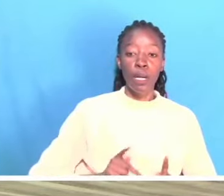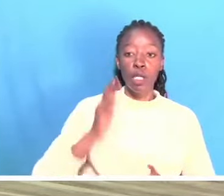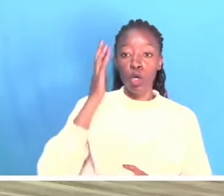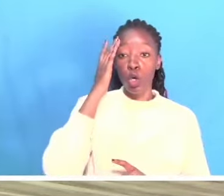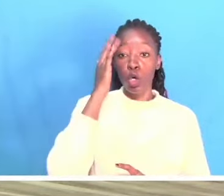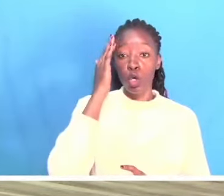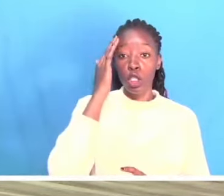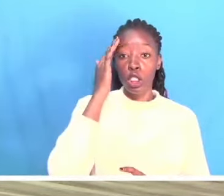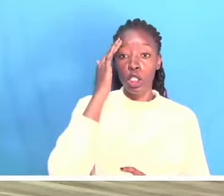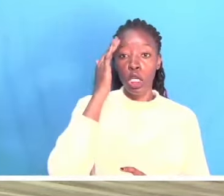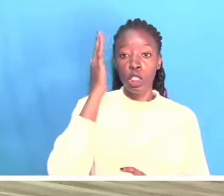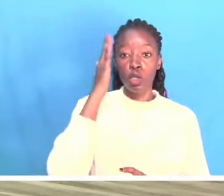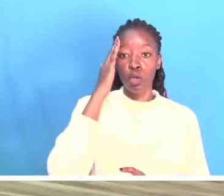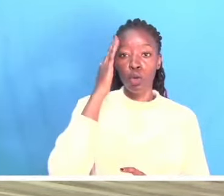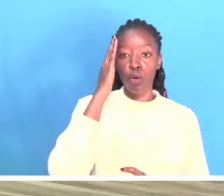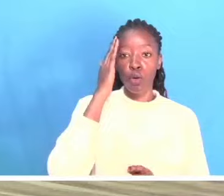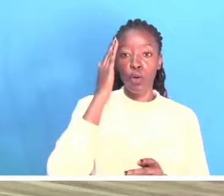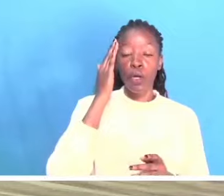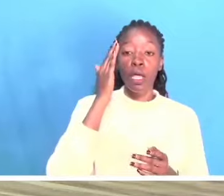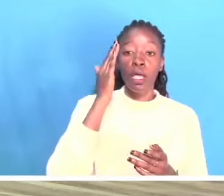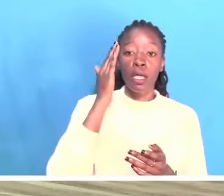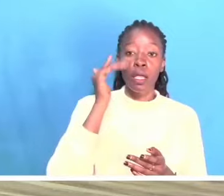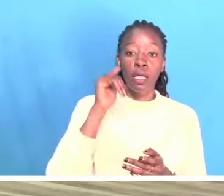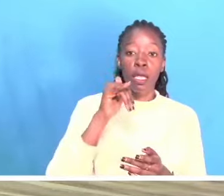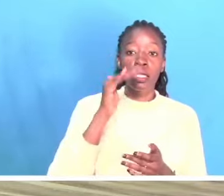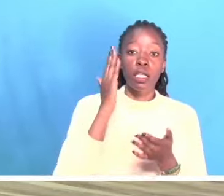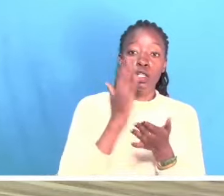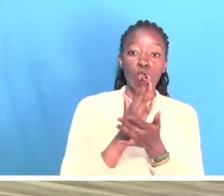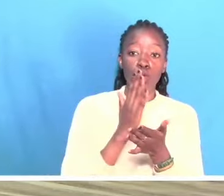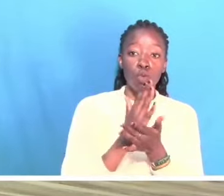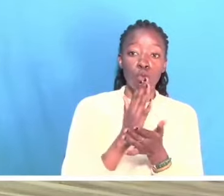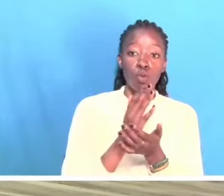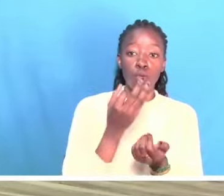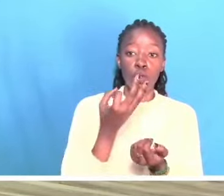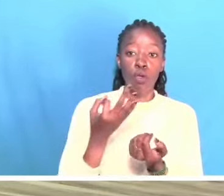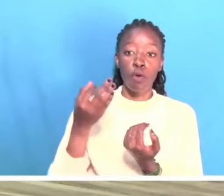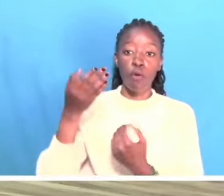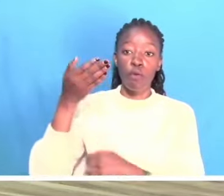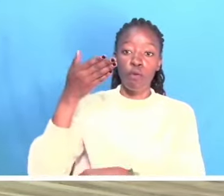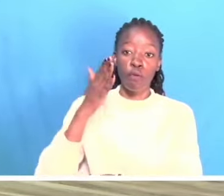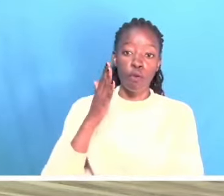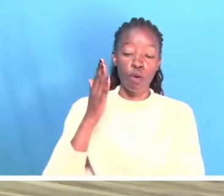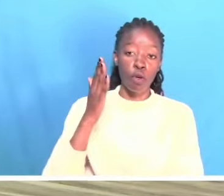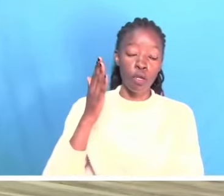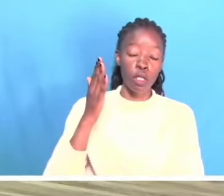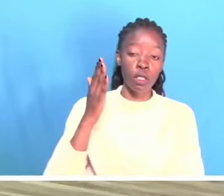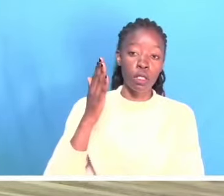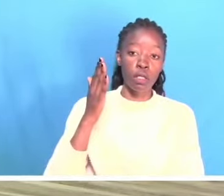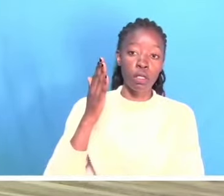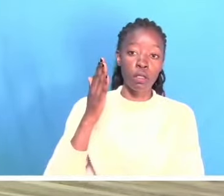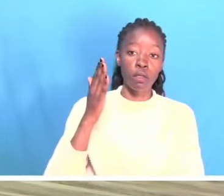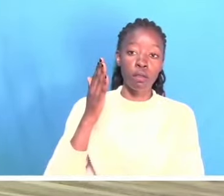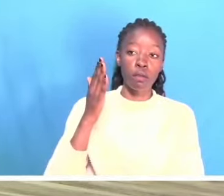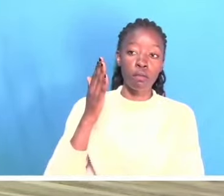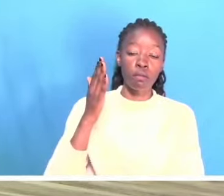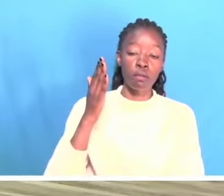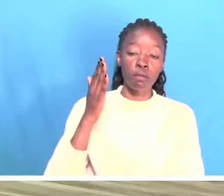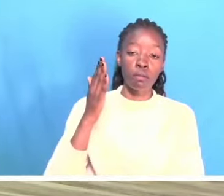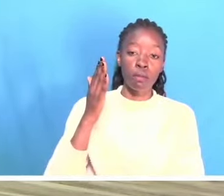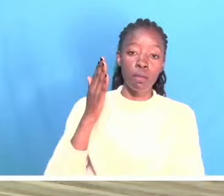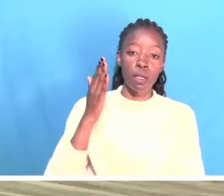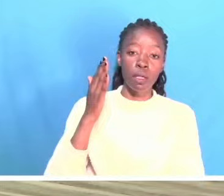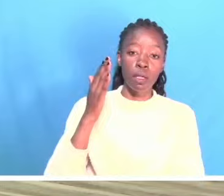God is revealed to all humanity regardless of their race, creed, or geographical area. So